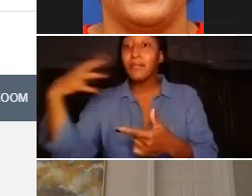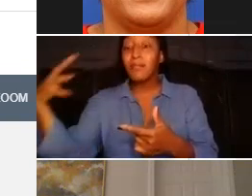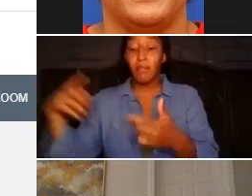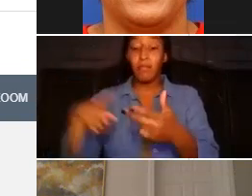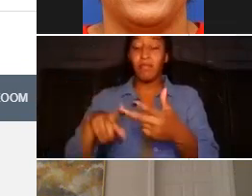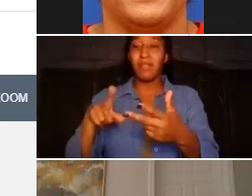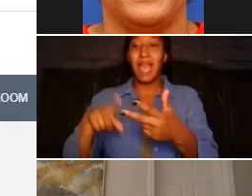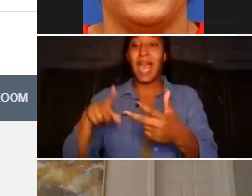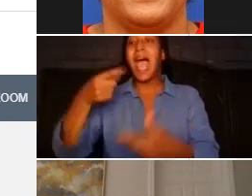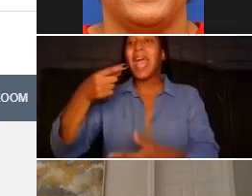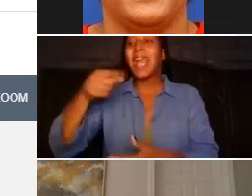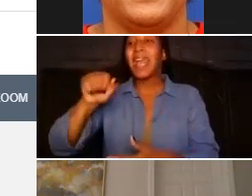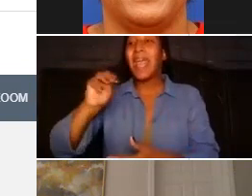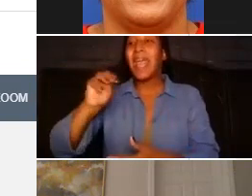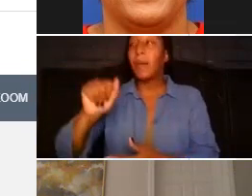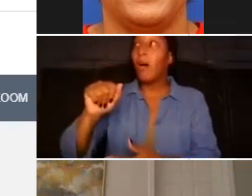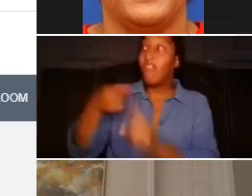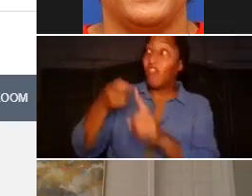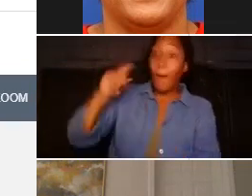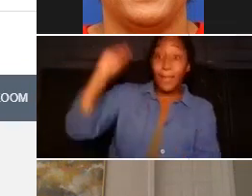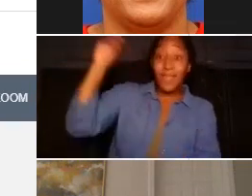visible, but they also